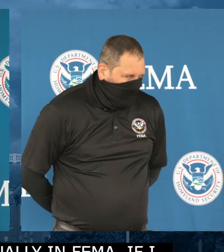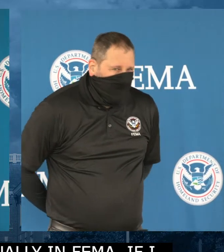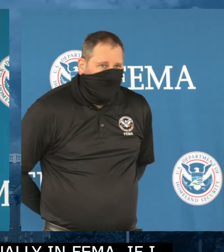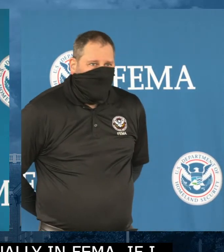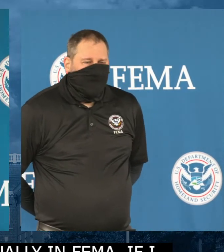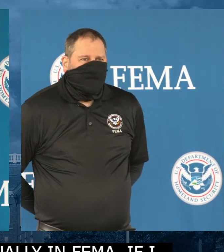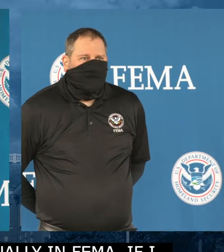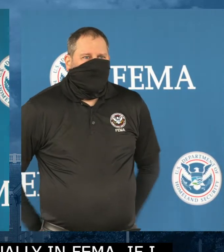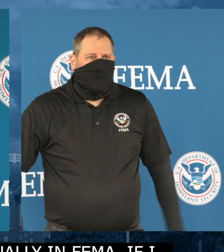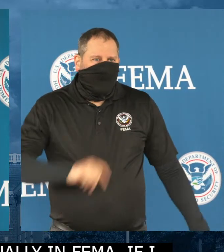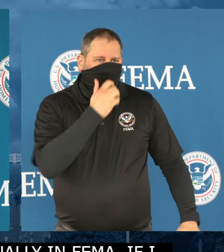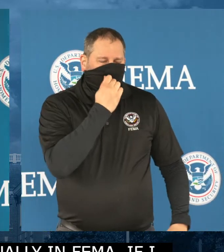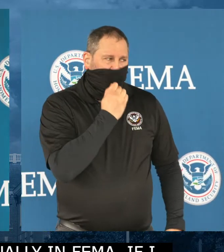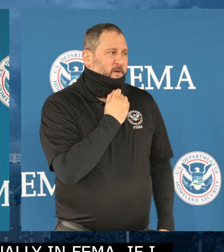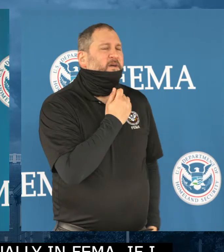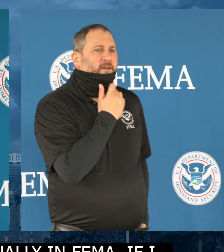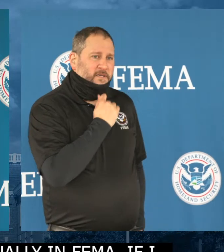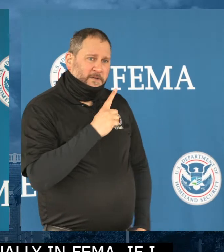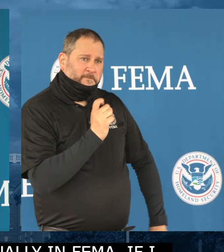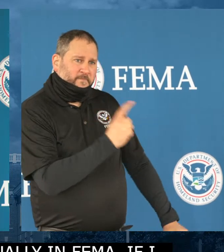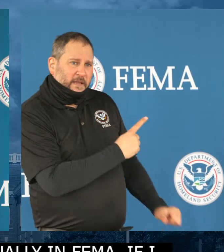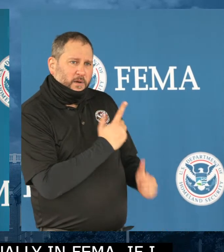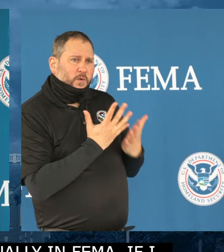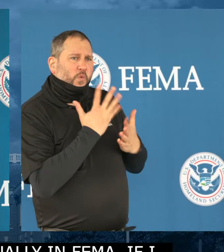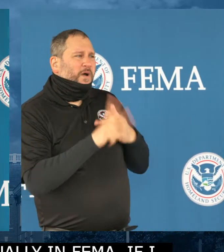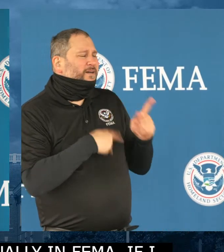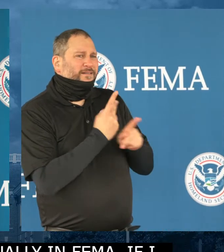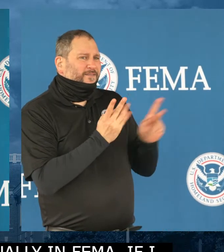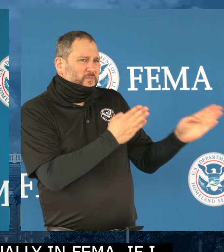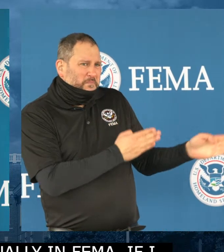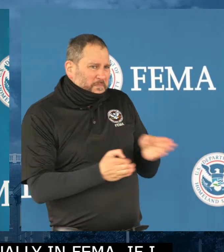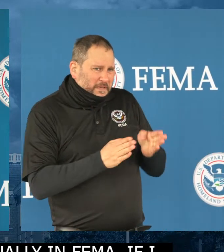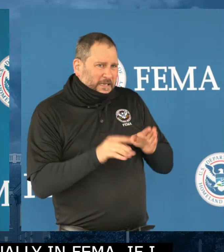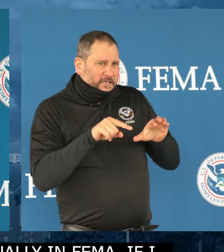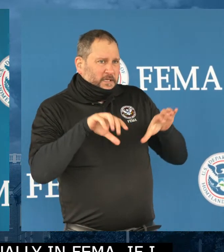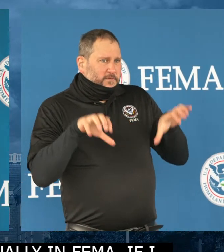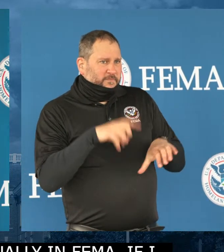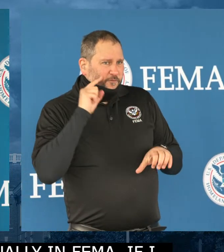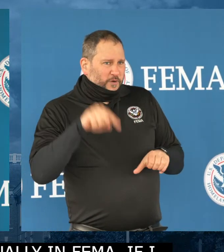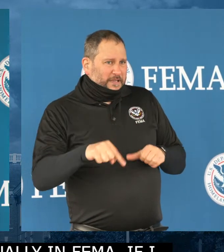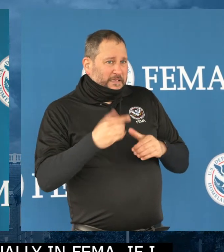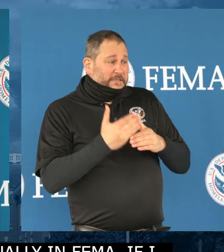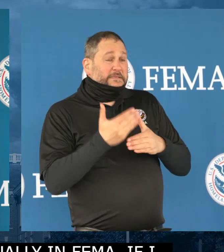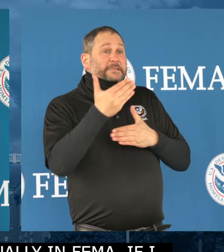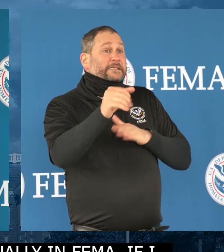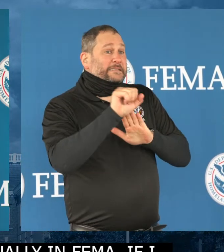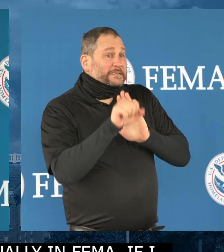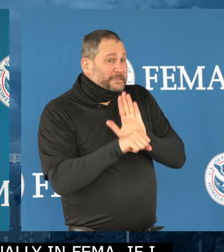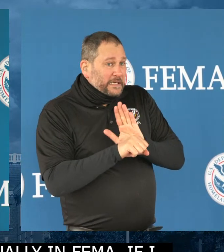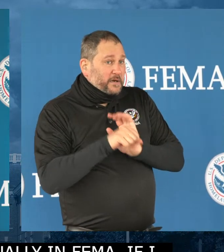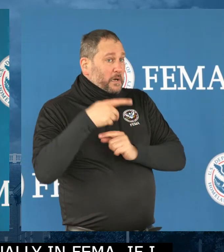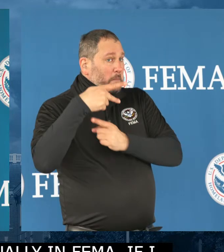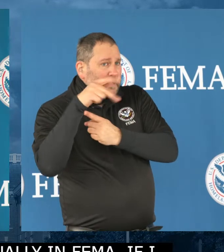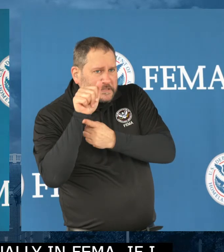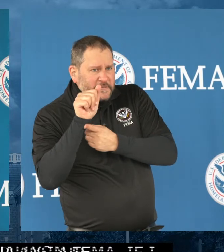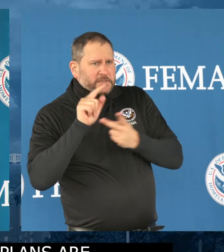Thank you. Yes, sir. What sort of plans are underway to do this in neighboring states, Pennsylvania and New Jersey, if